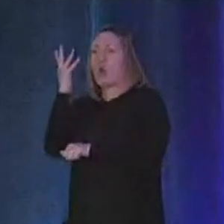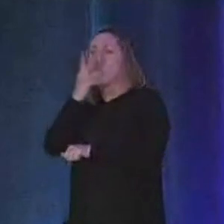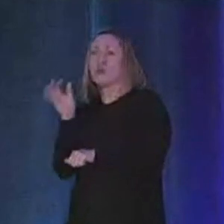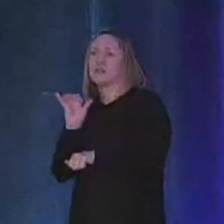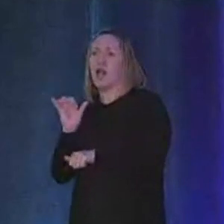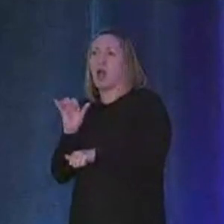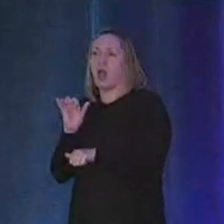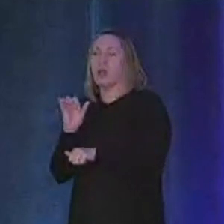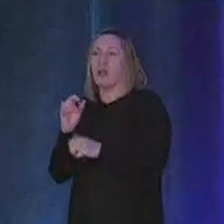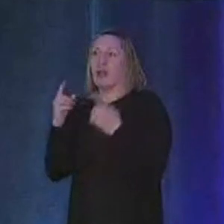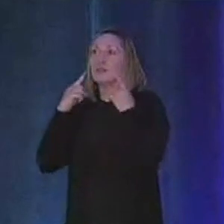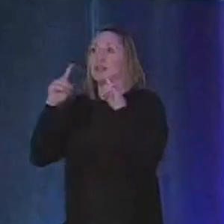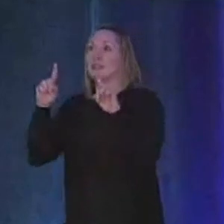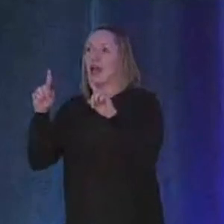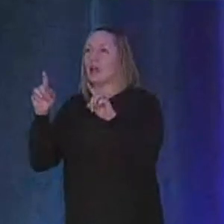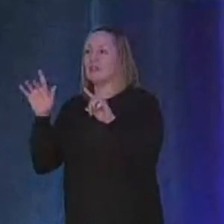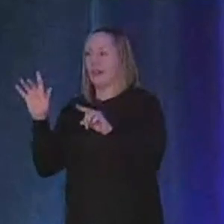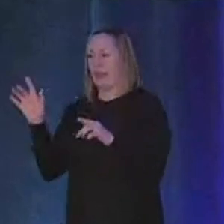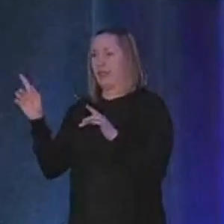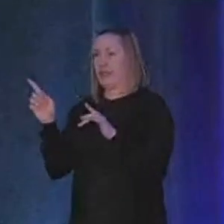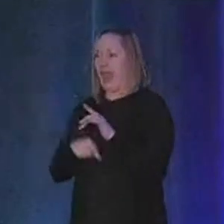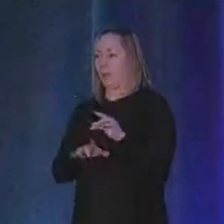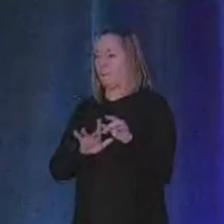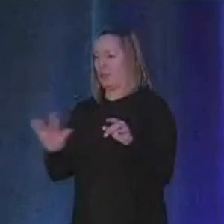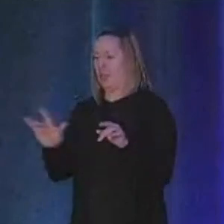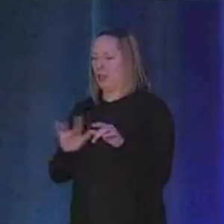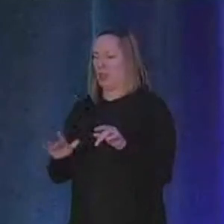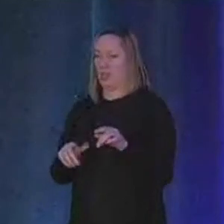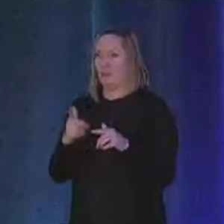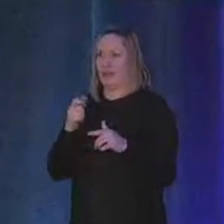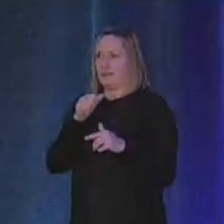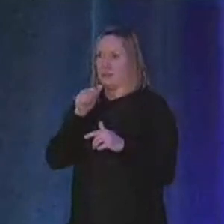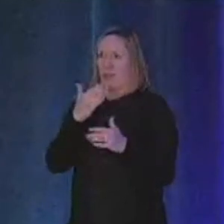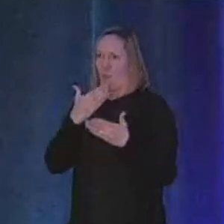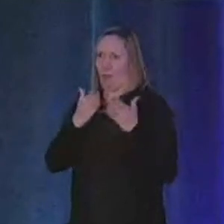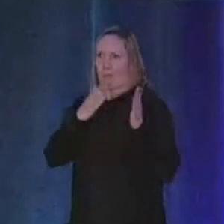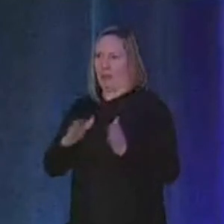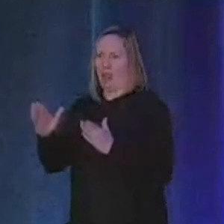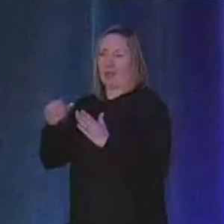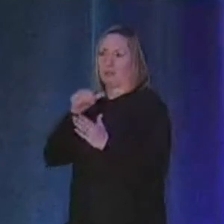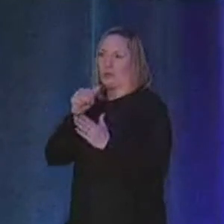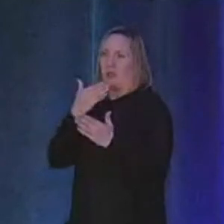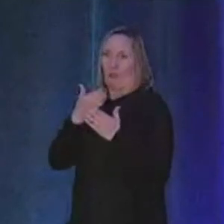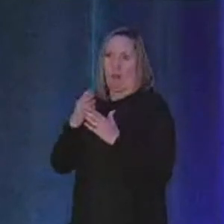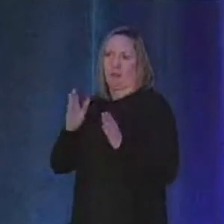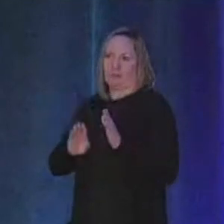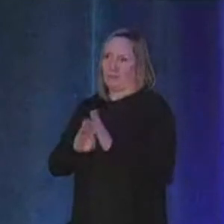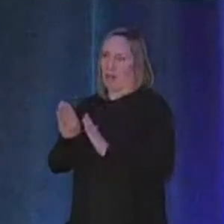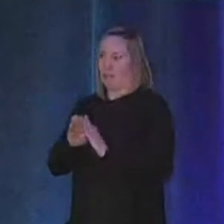gap between classes of users, just due to poorly planned or poorly vetted feature development.